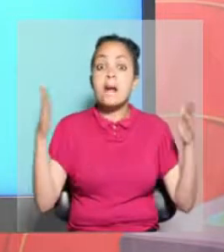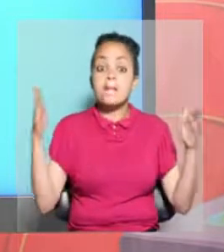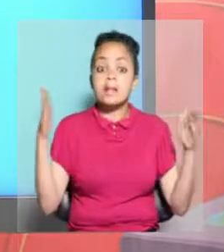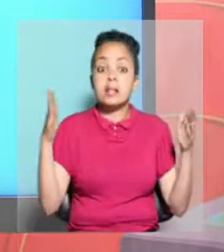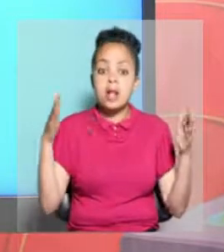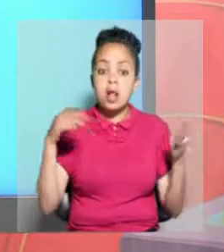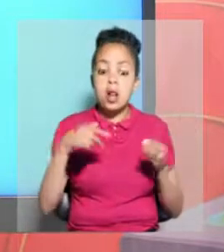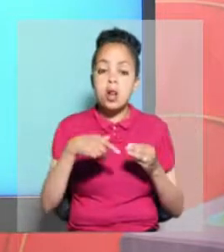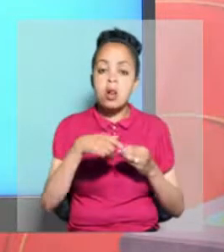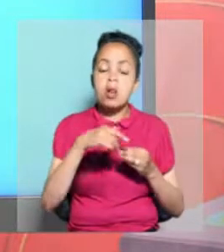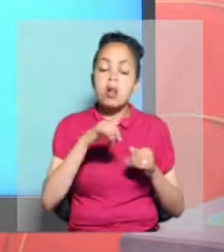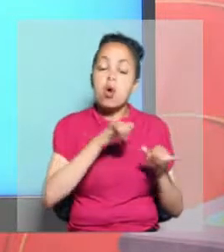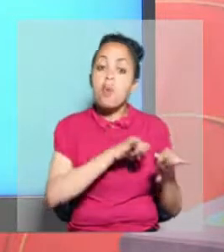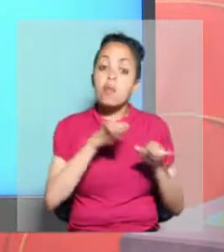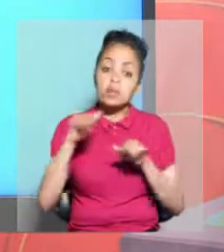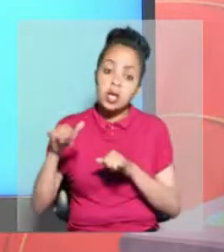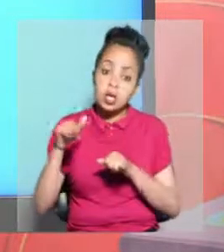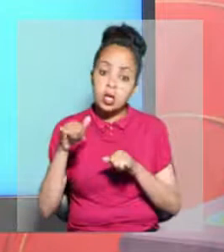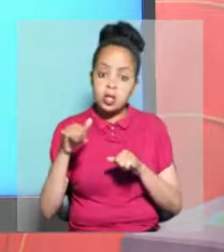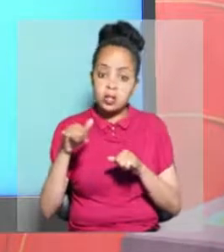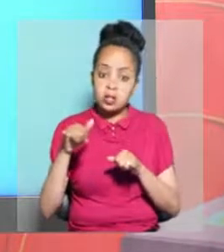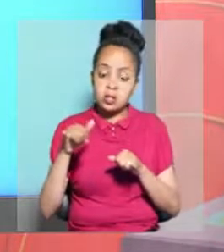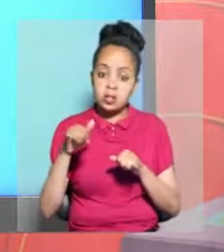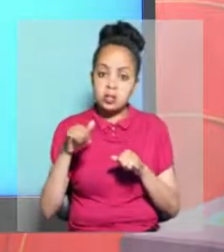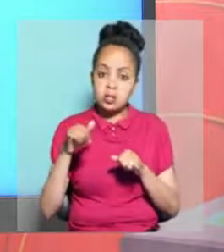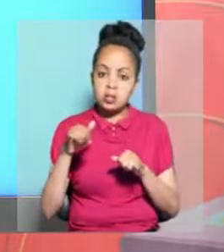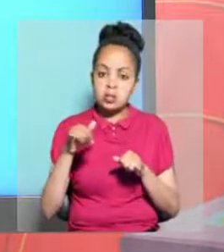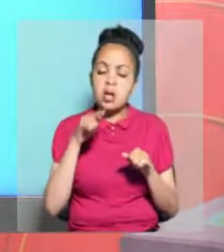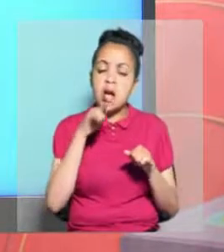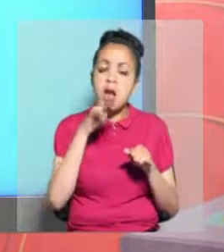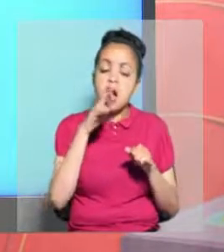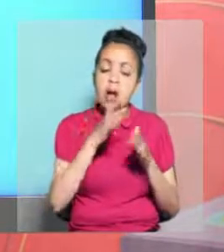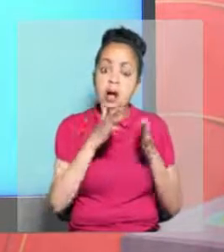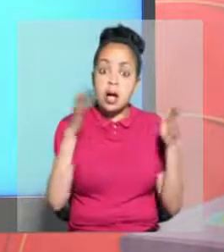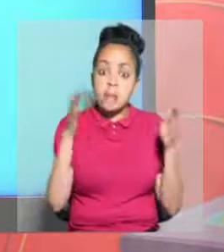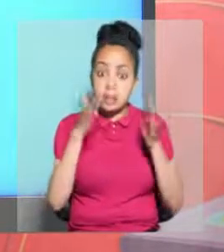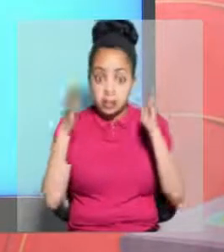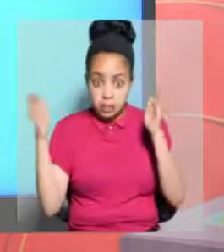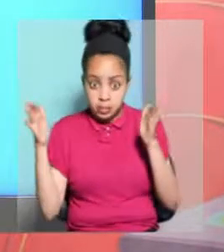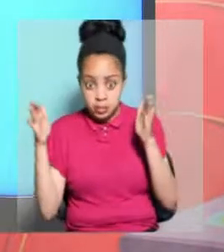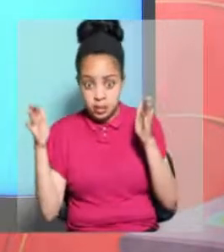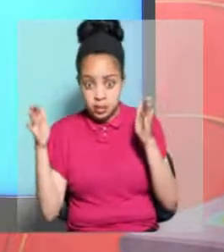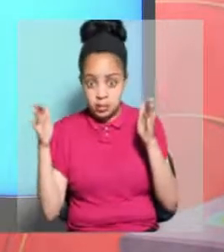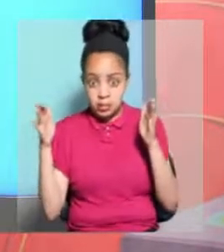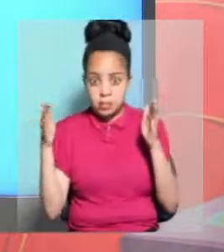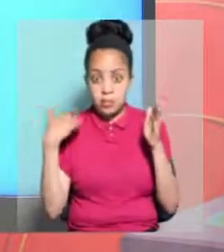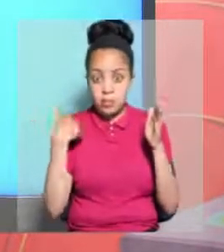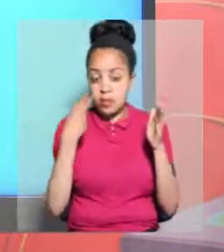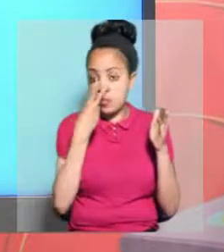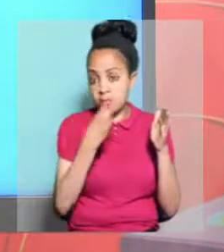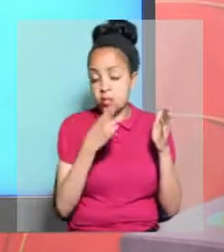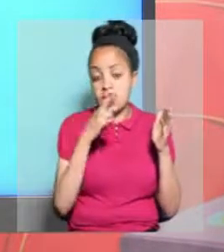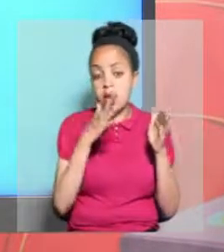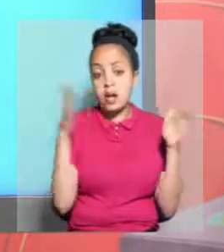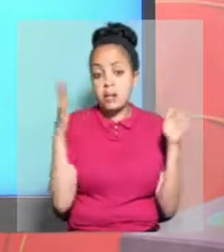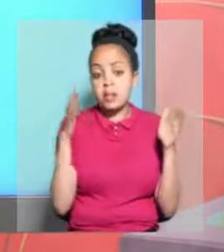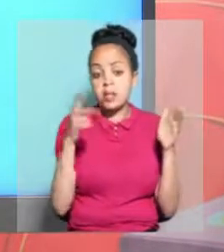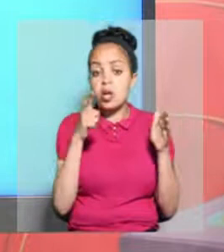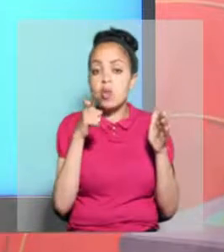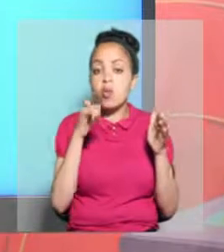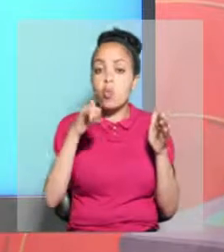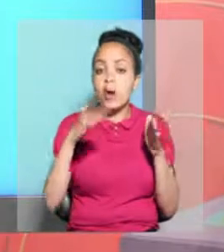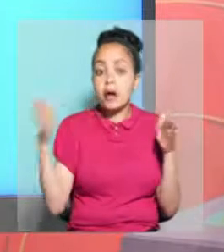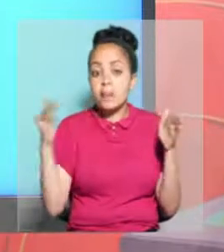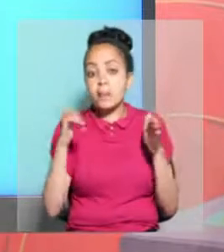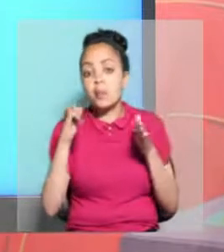homozygous round yellow. Which I mean, R capital come here, here R capital, and again Y